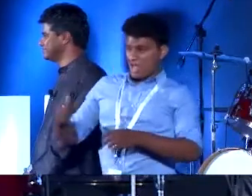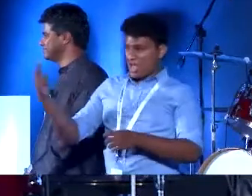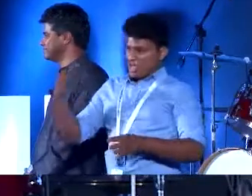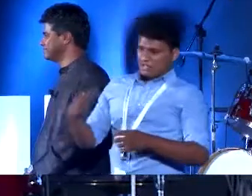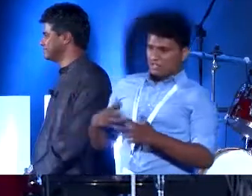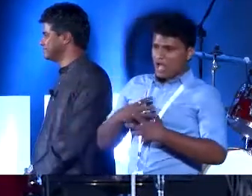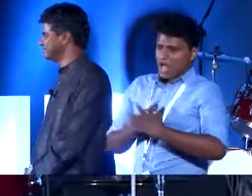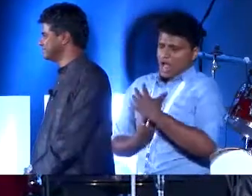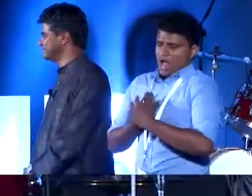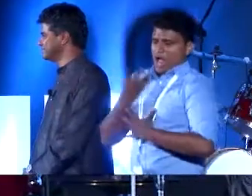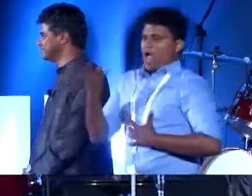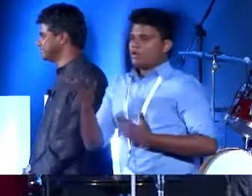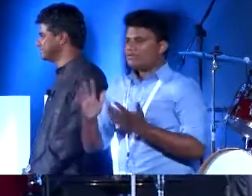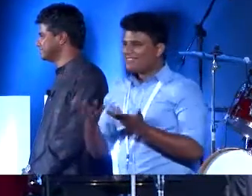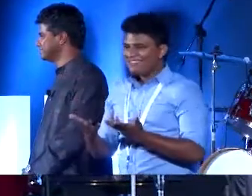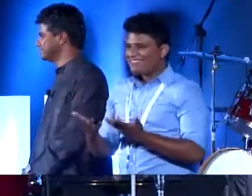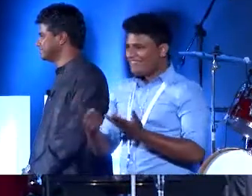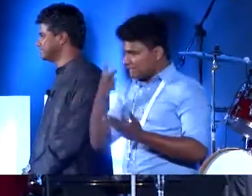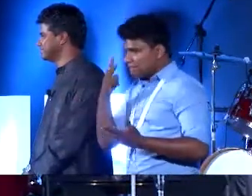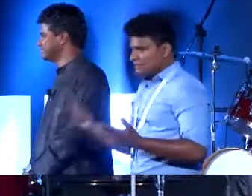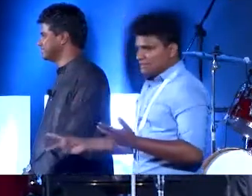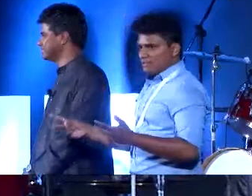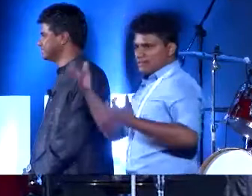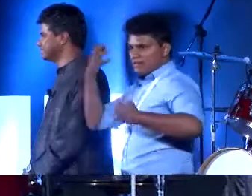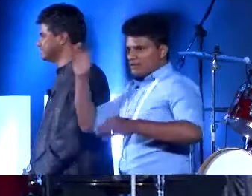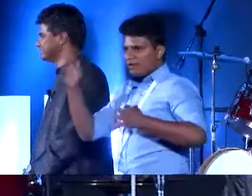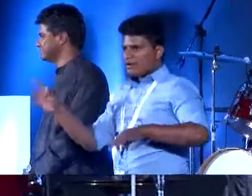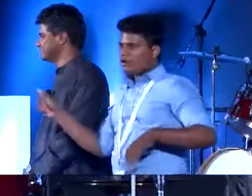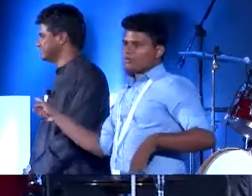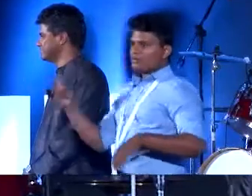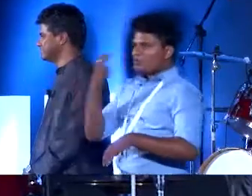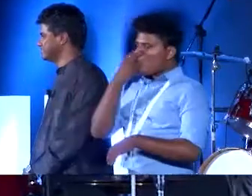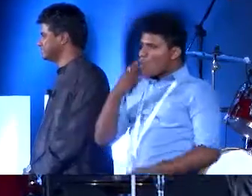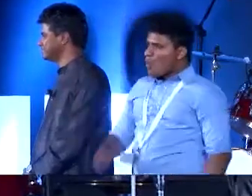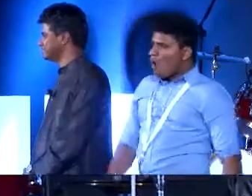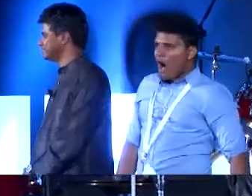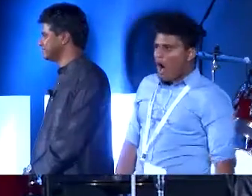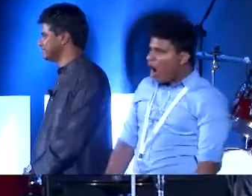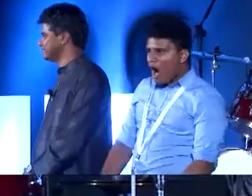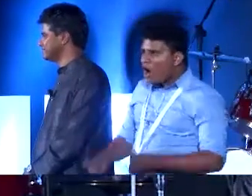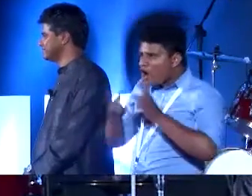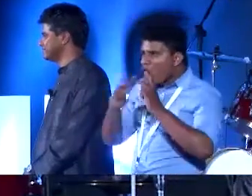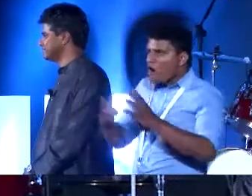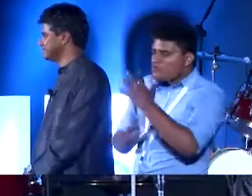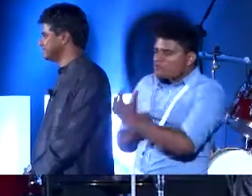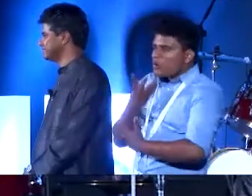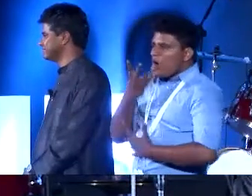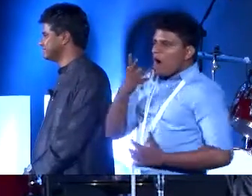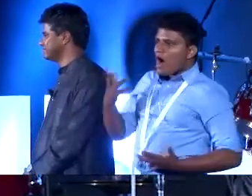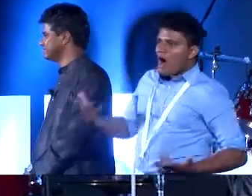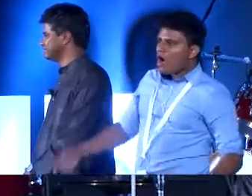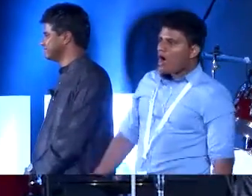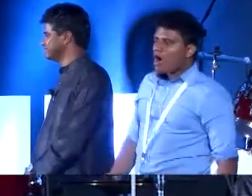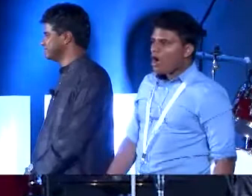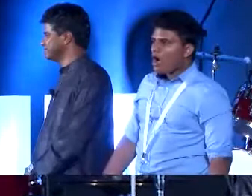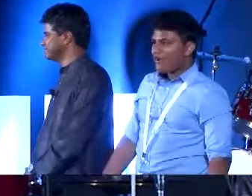you say that somebody, you know, the dancers, they are vision impaired. Oh my God, the dance was inspirational. Honestly, we are trying to